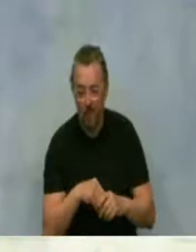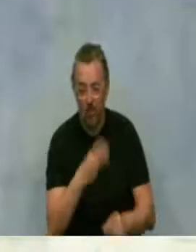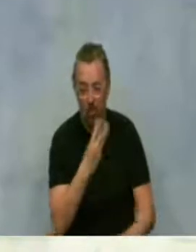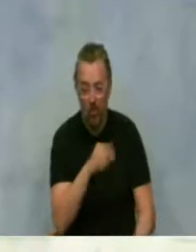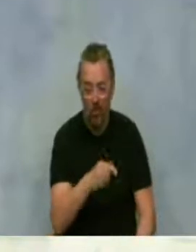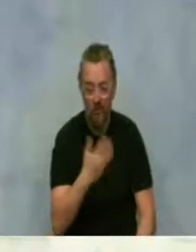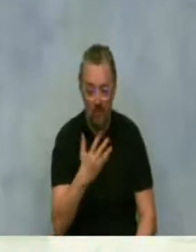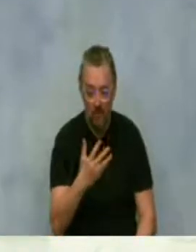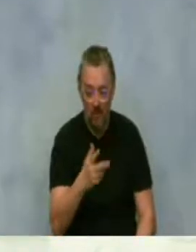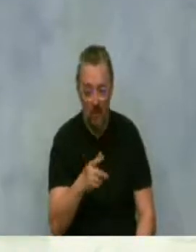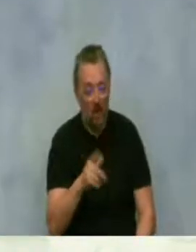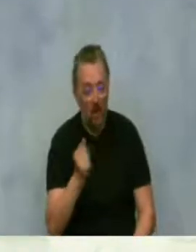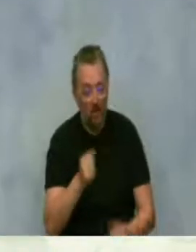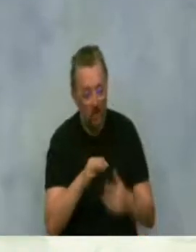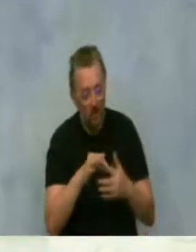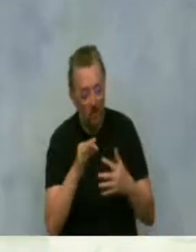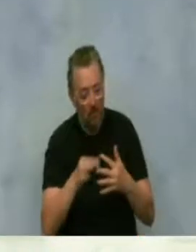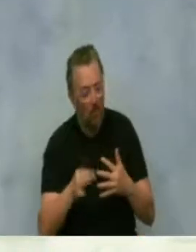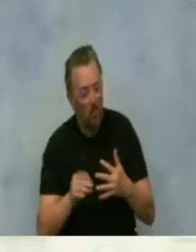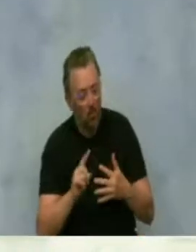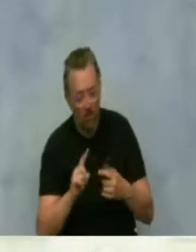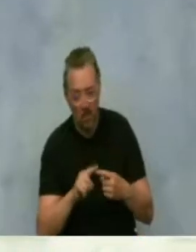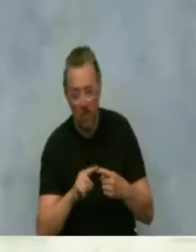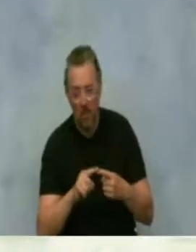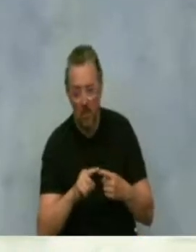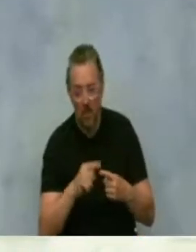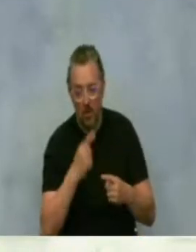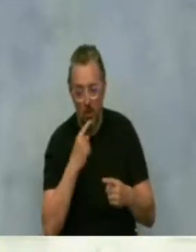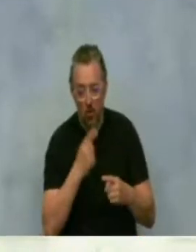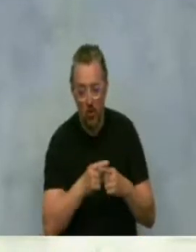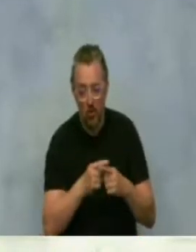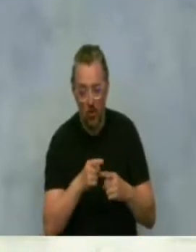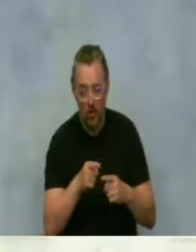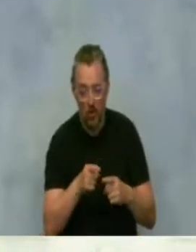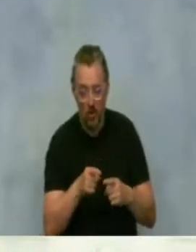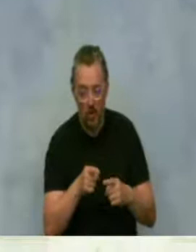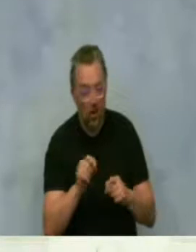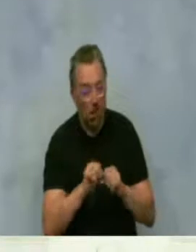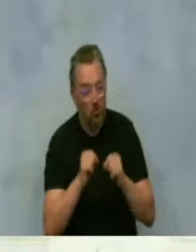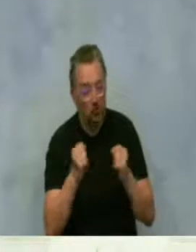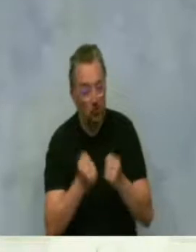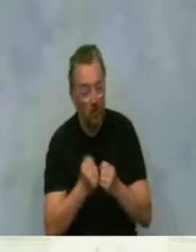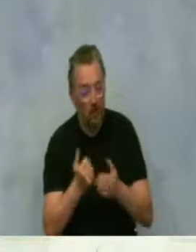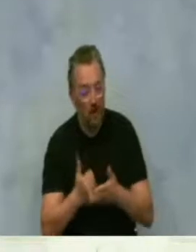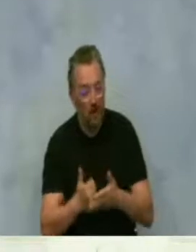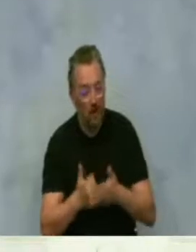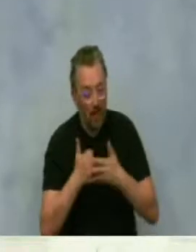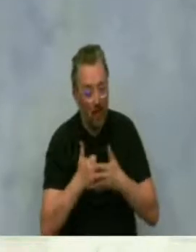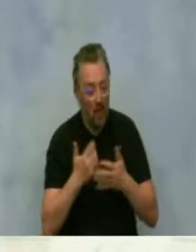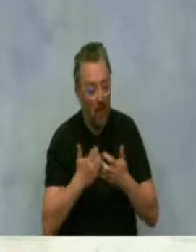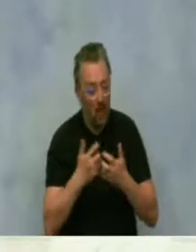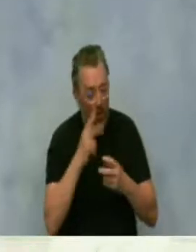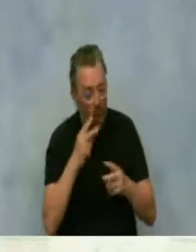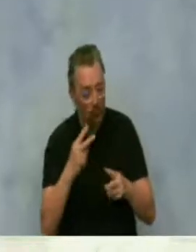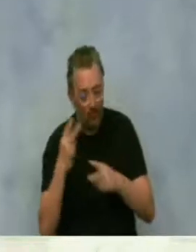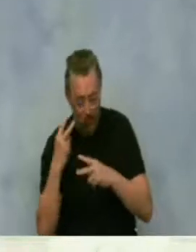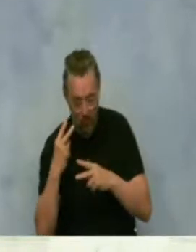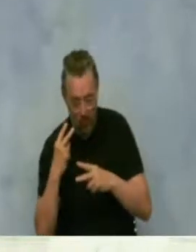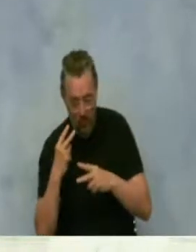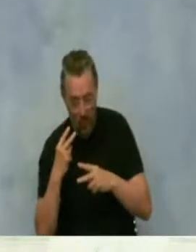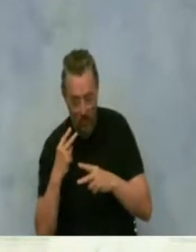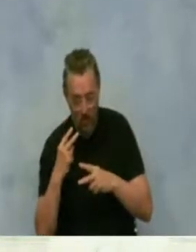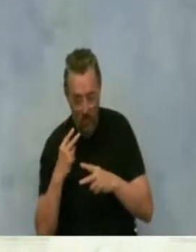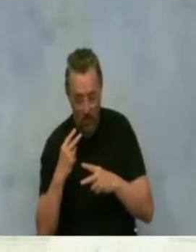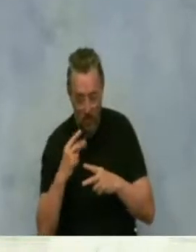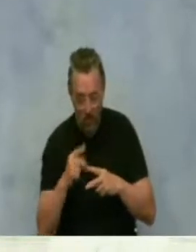3.5 picks out a point, and certainly the Tenant Participation Coordinating Group, which helped us undertake the review. We're keen that we brought